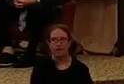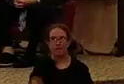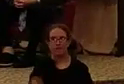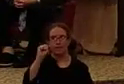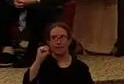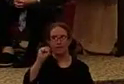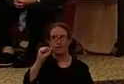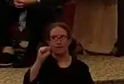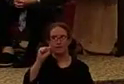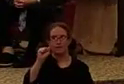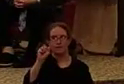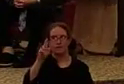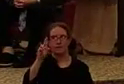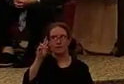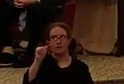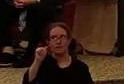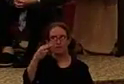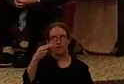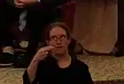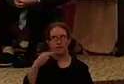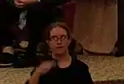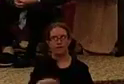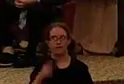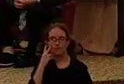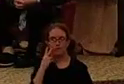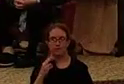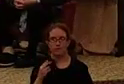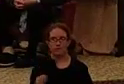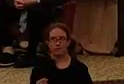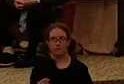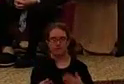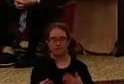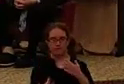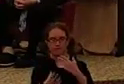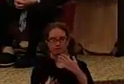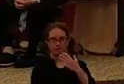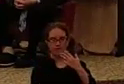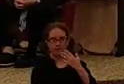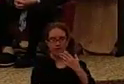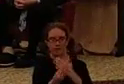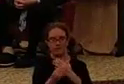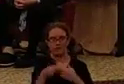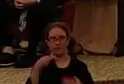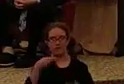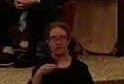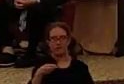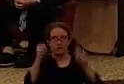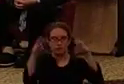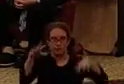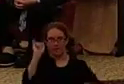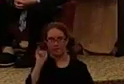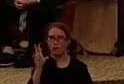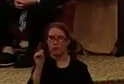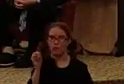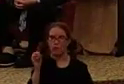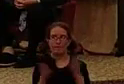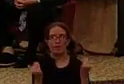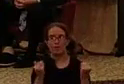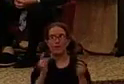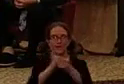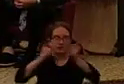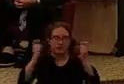be Sarah. Hallelujah. You see, he added that H. He dropped that I and added that H. It's no longer. Oh, come on.